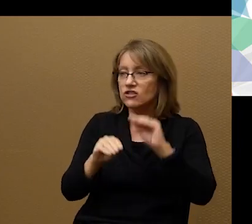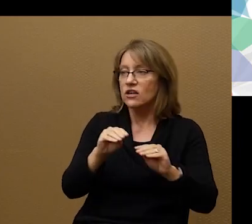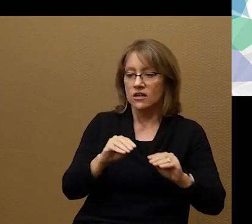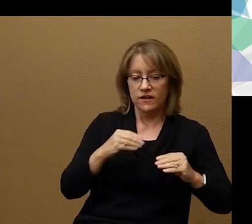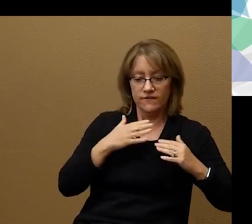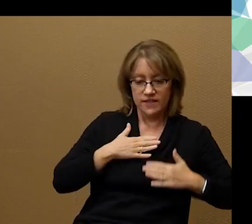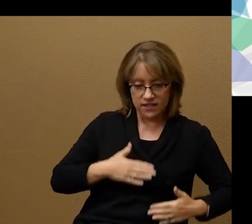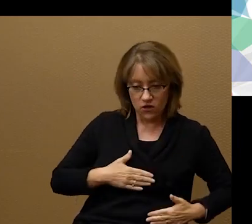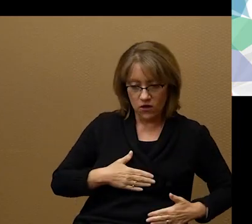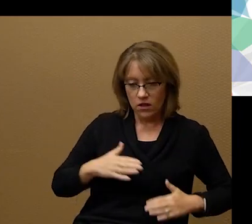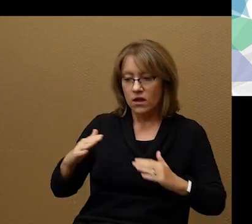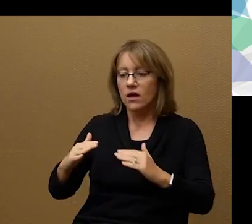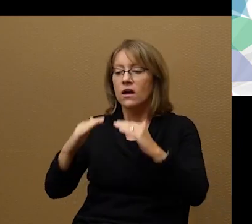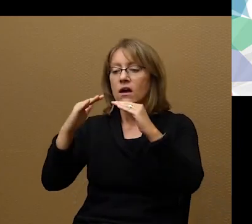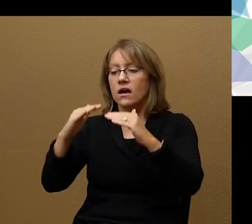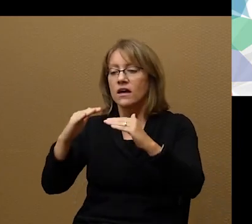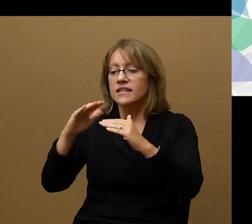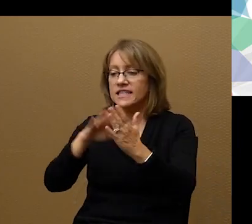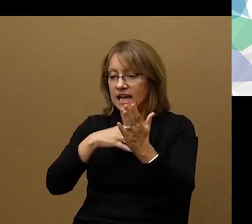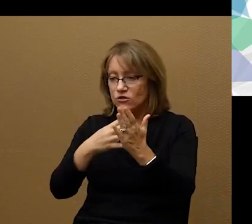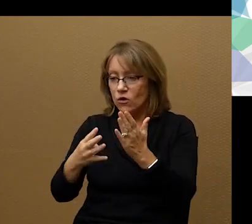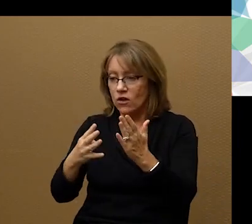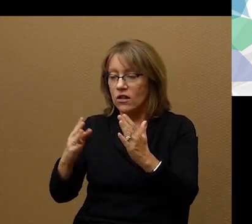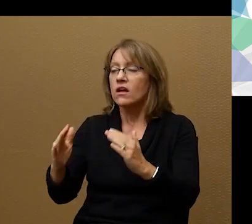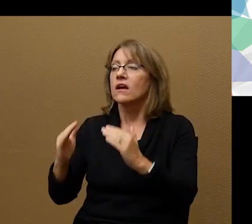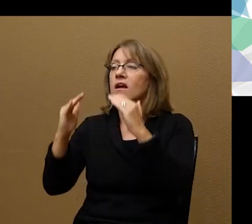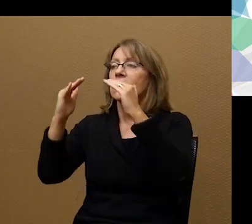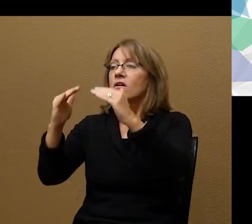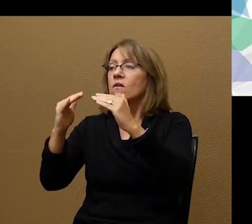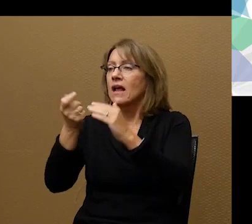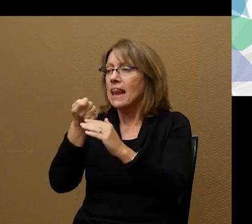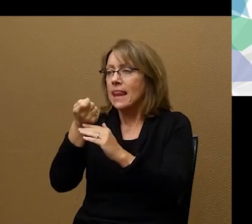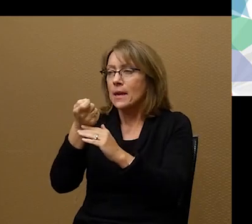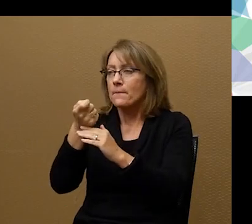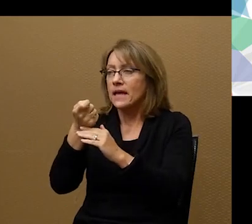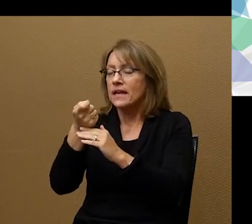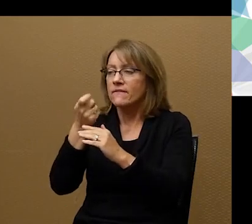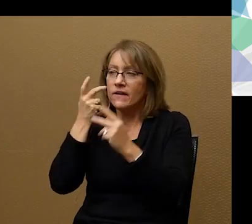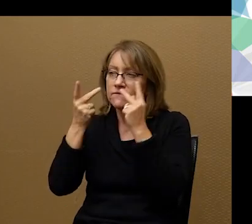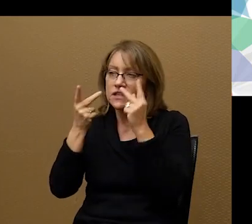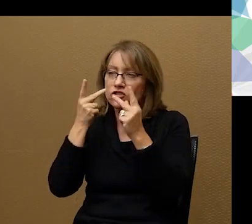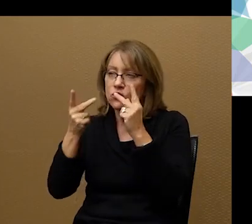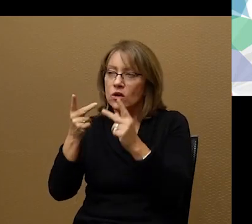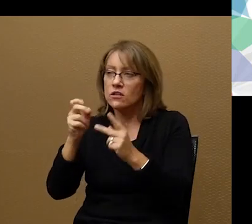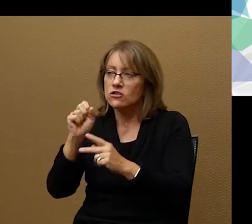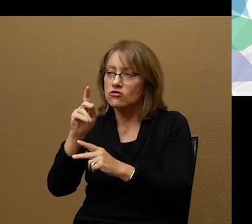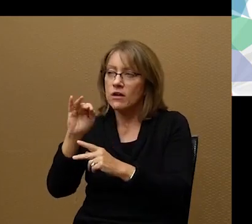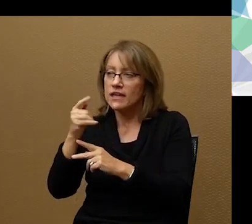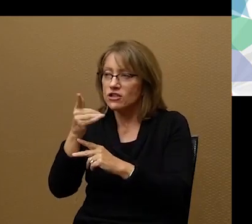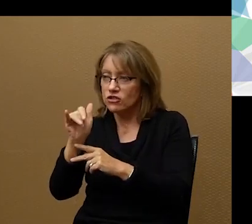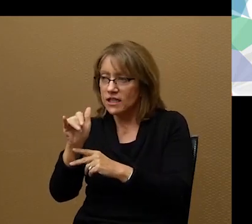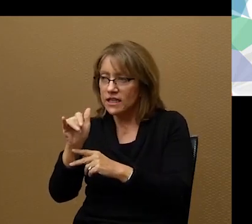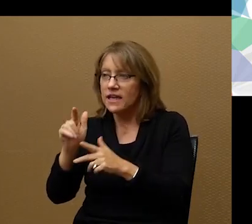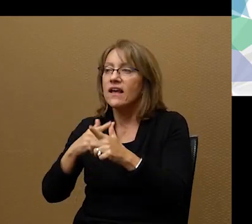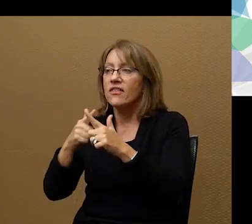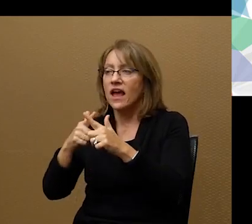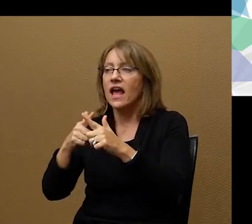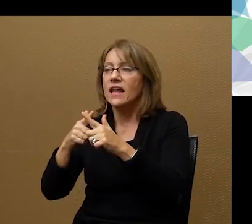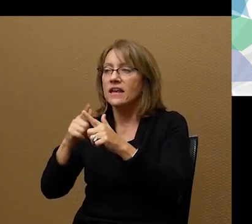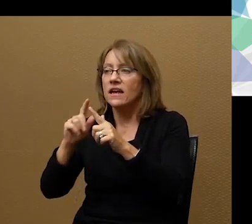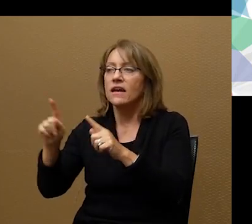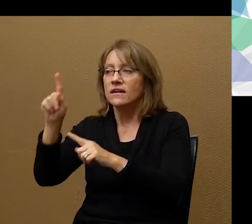schedules, and then we've done a little bit of the visual strategies and then work systems.